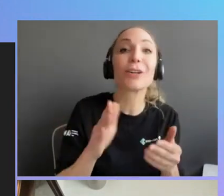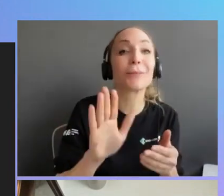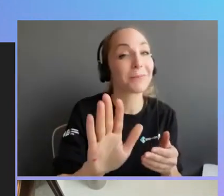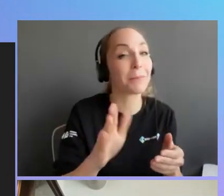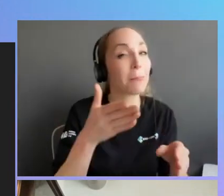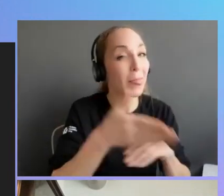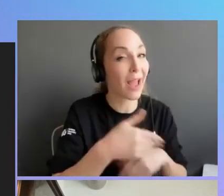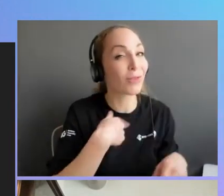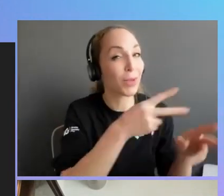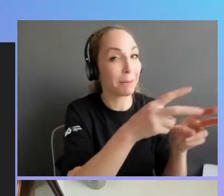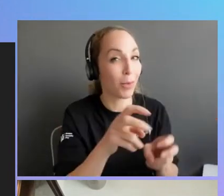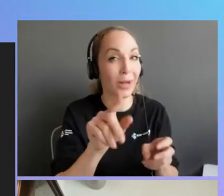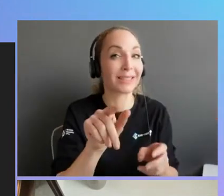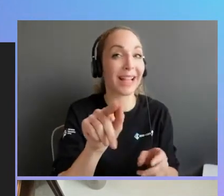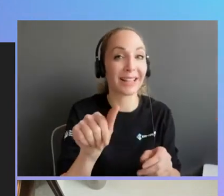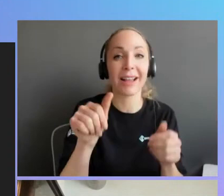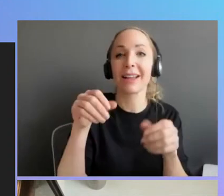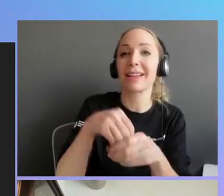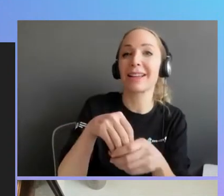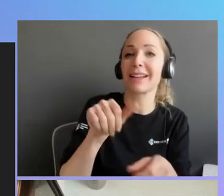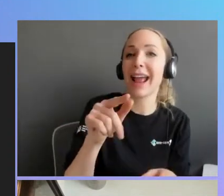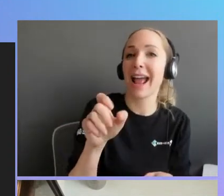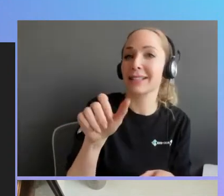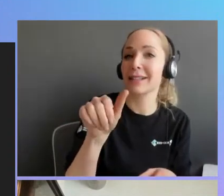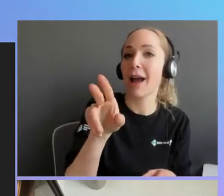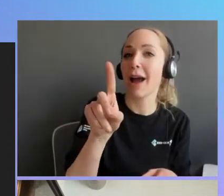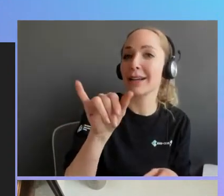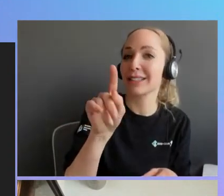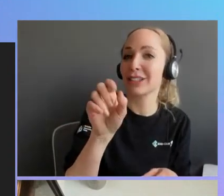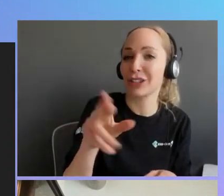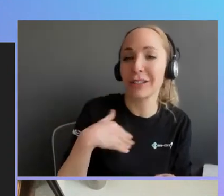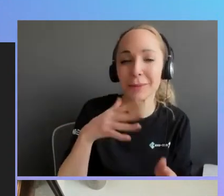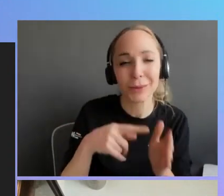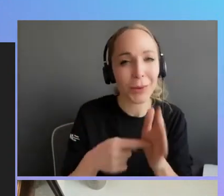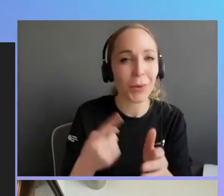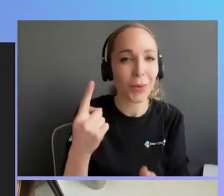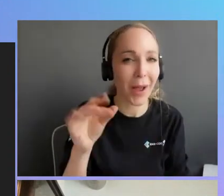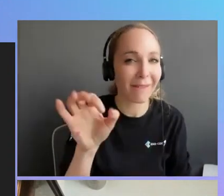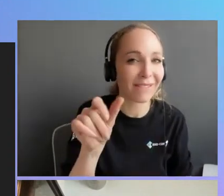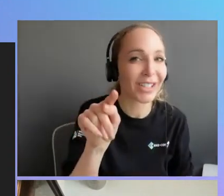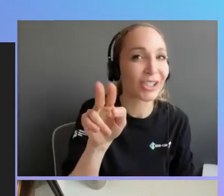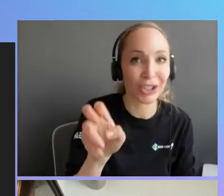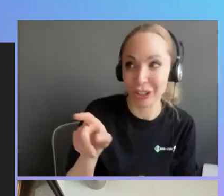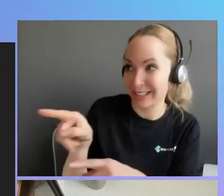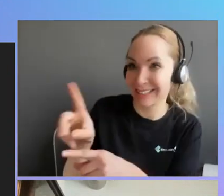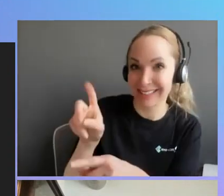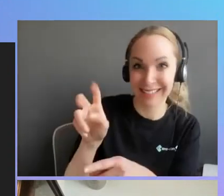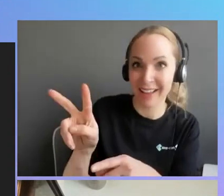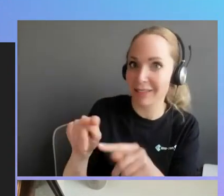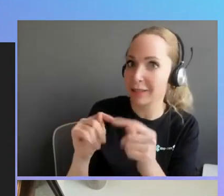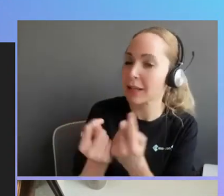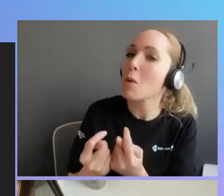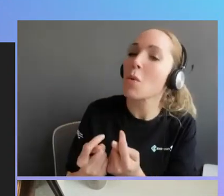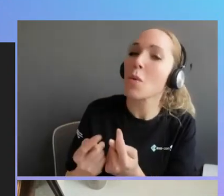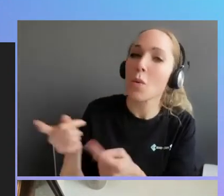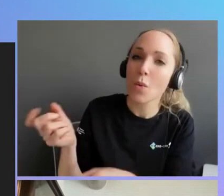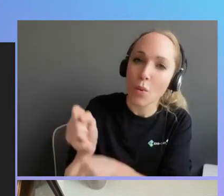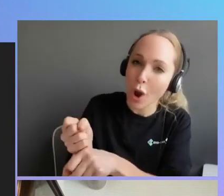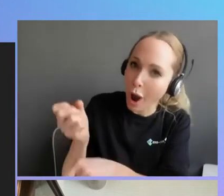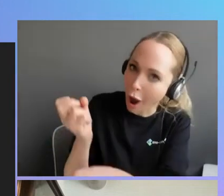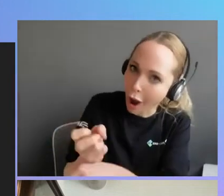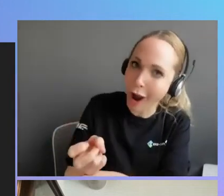Axe Auditor, I'm going to showcase a feature that the dev team of the extension is hard at work on. I'm really excited about it. It's not out yet,